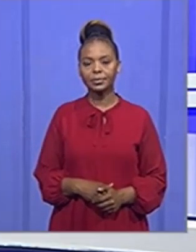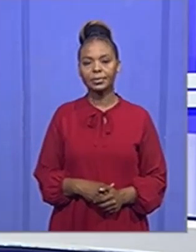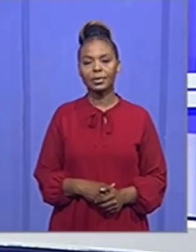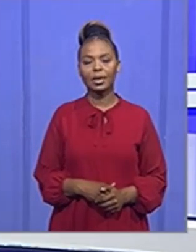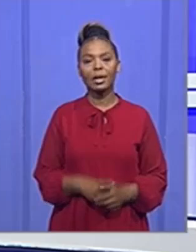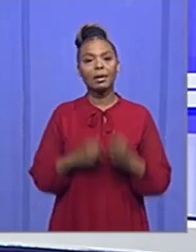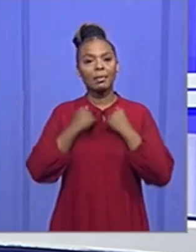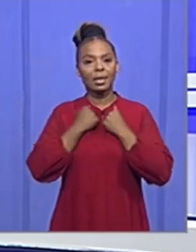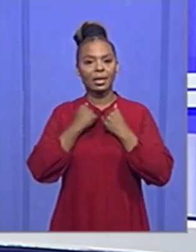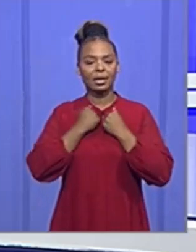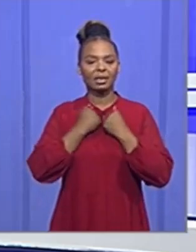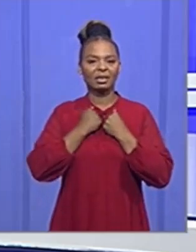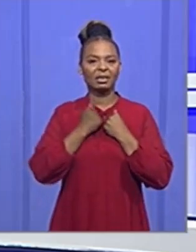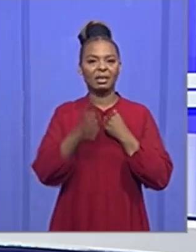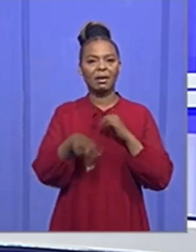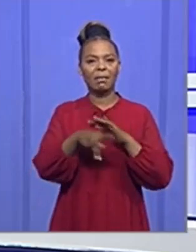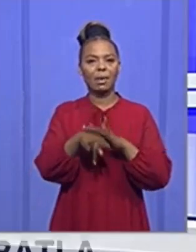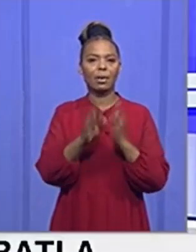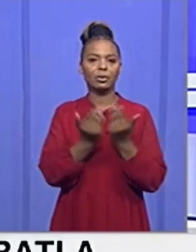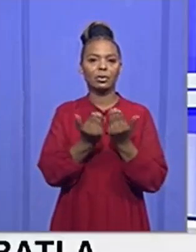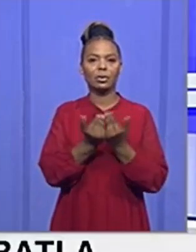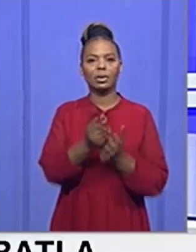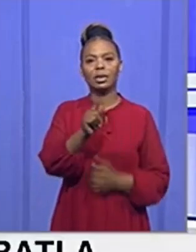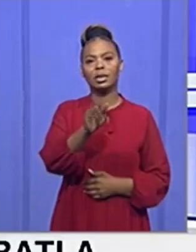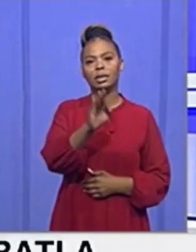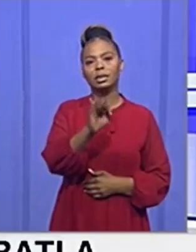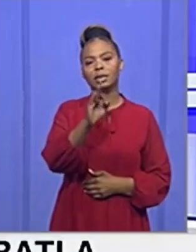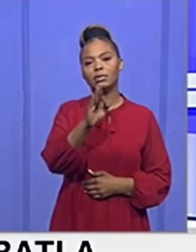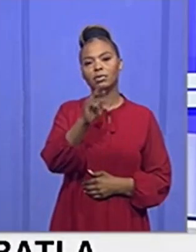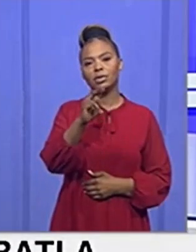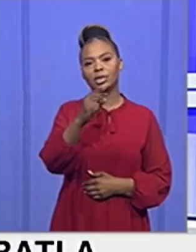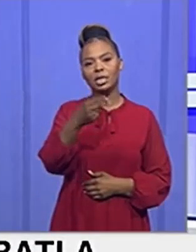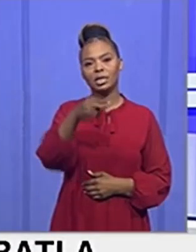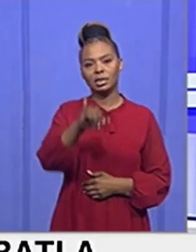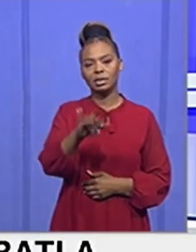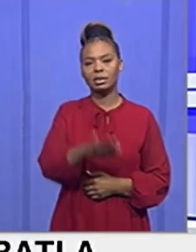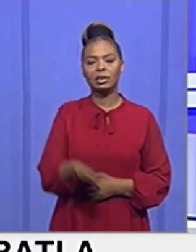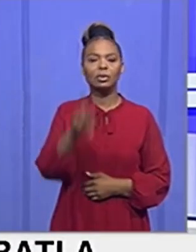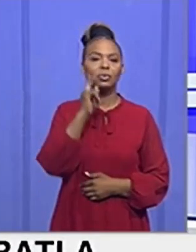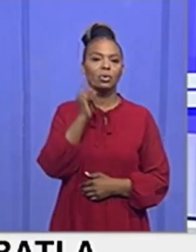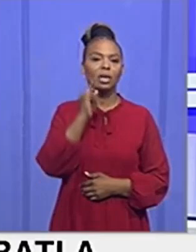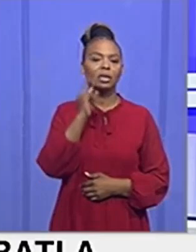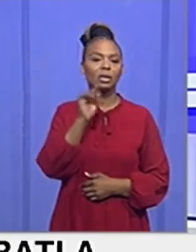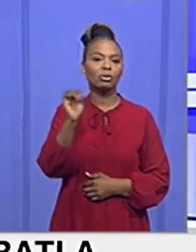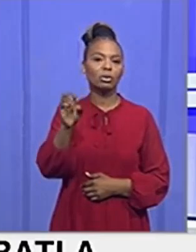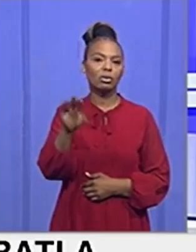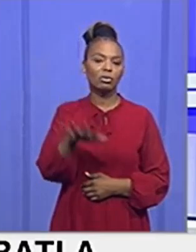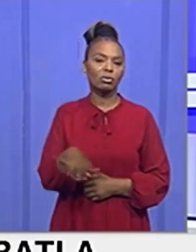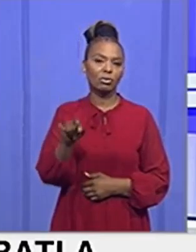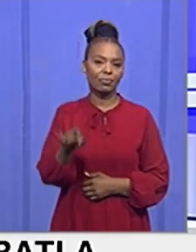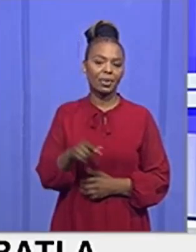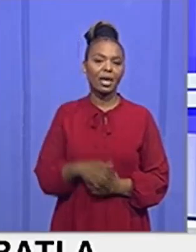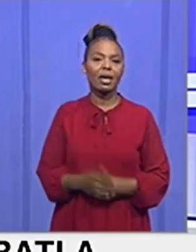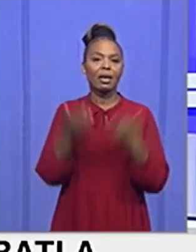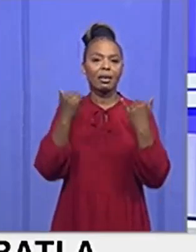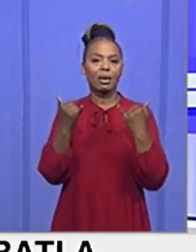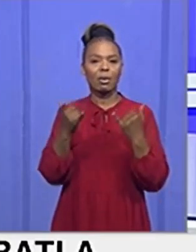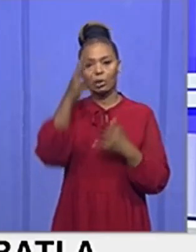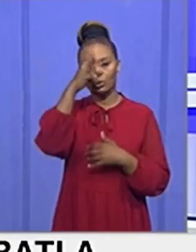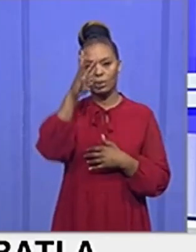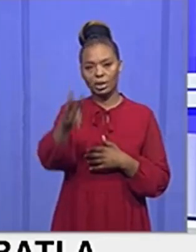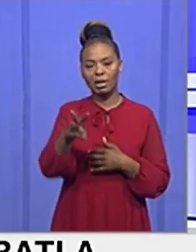Batswadi ba barutwana ba sekolo sa primary sa Tifusheni Soshanguve Tshwane ba tshositse ka go gina dithuto sekolong sena ha fela ditletlebo